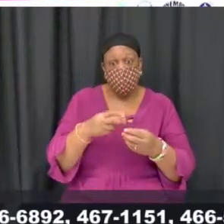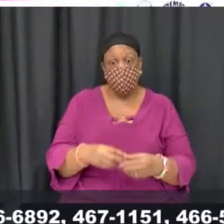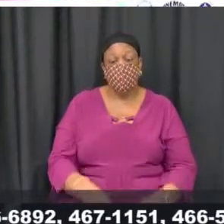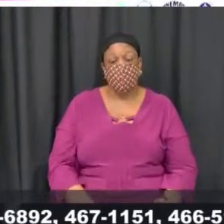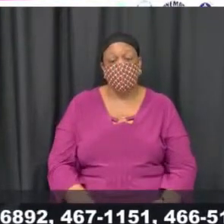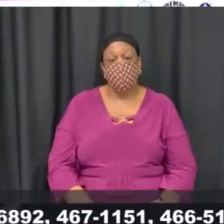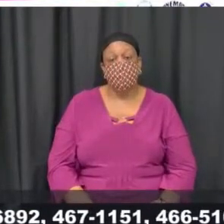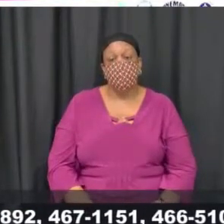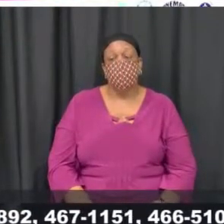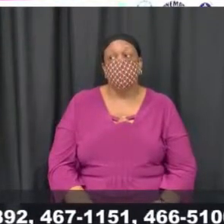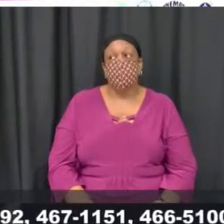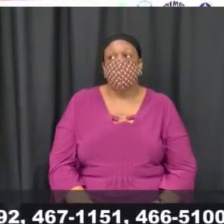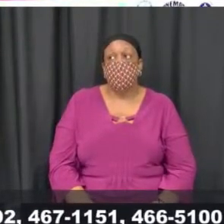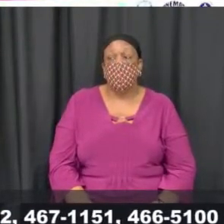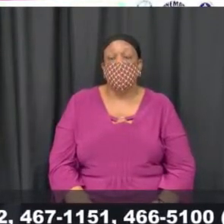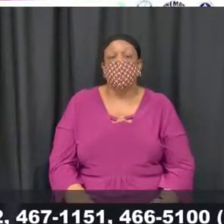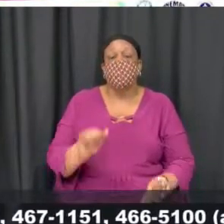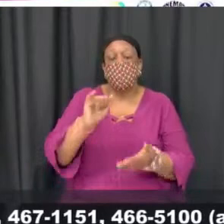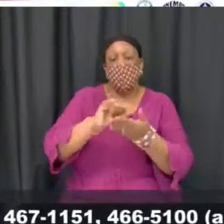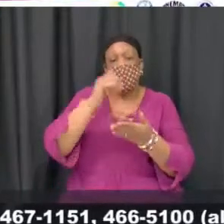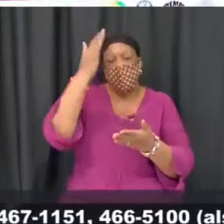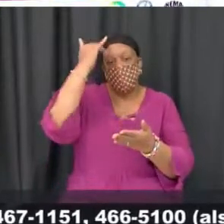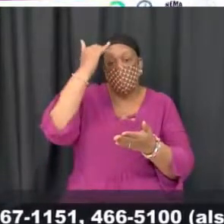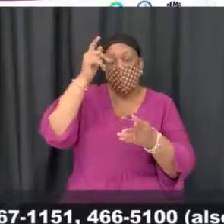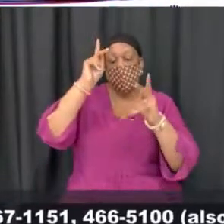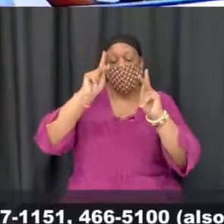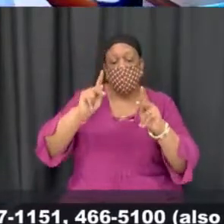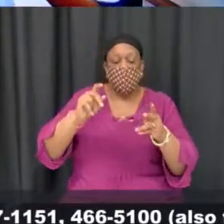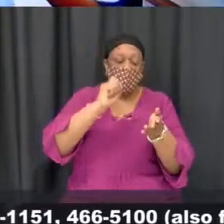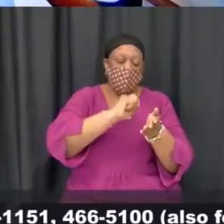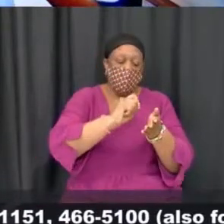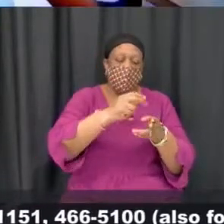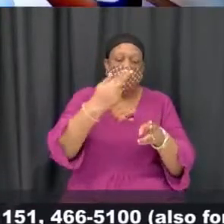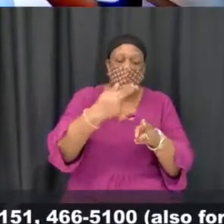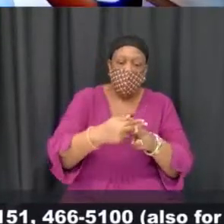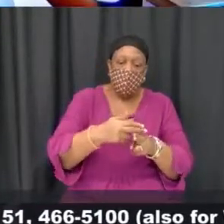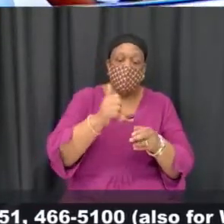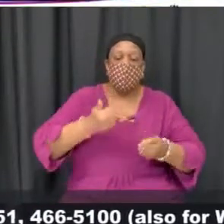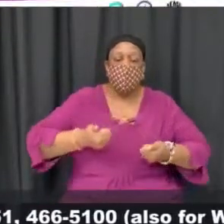an outbreak so that we can track the persons who were at the establishments.